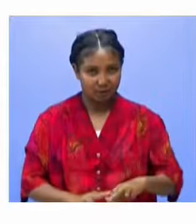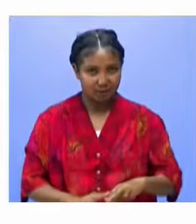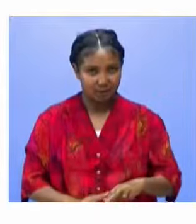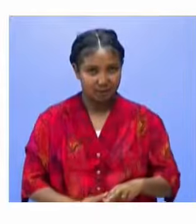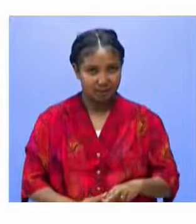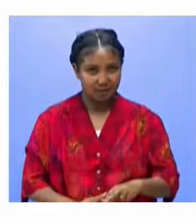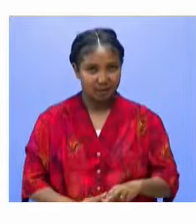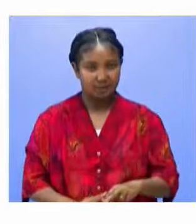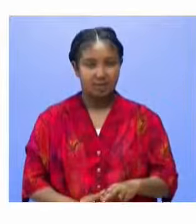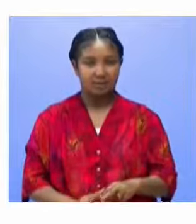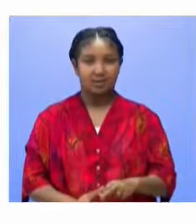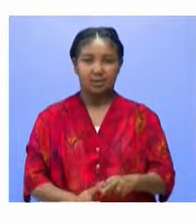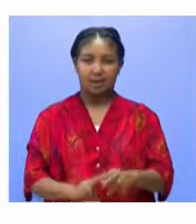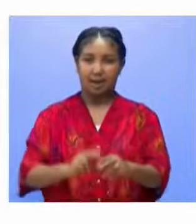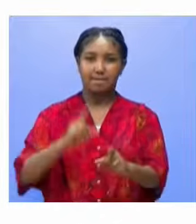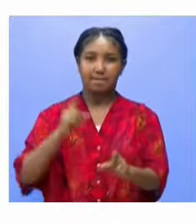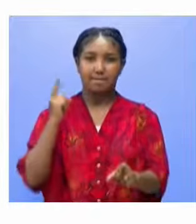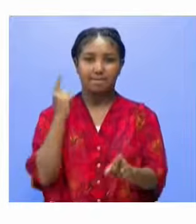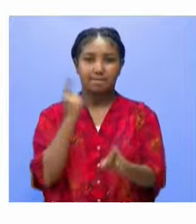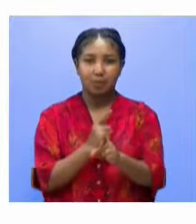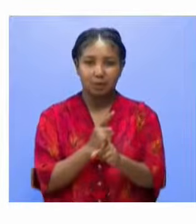the appropriate